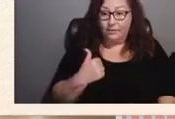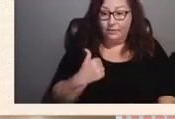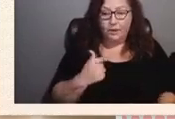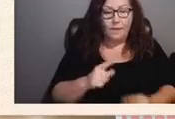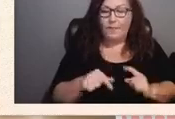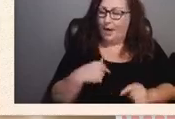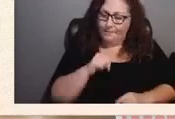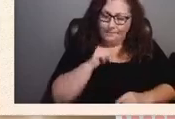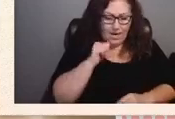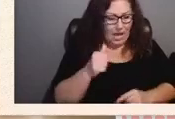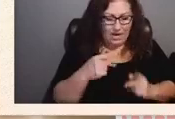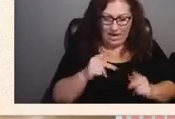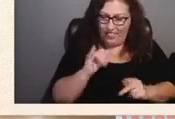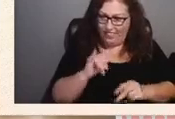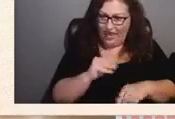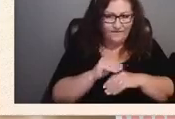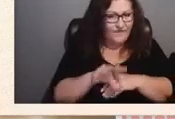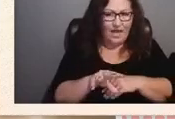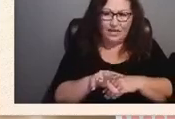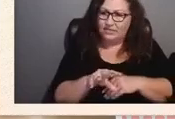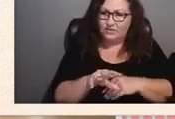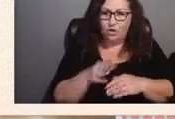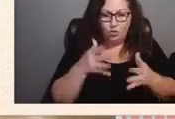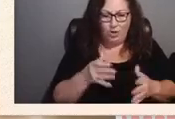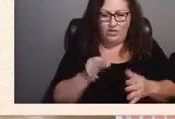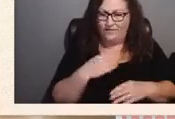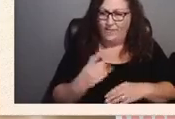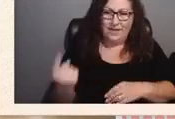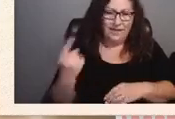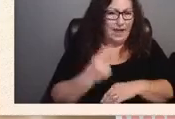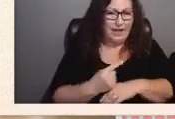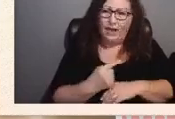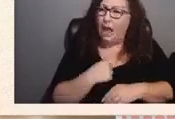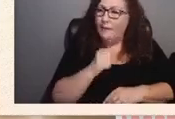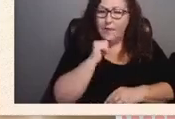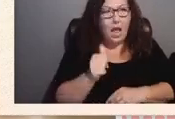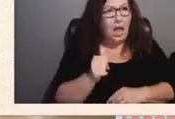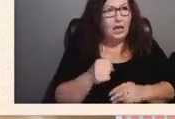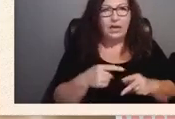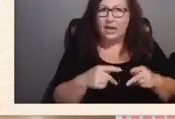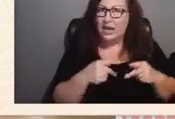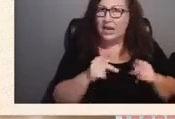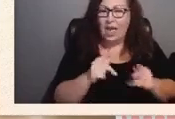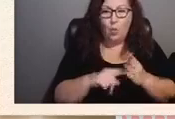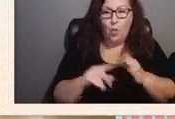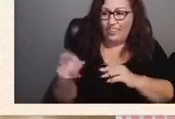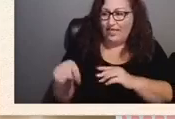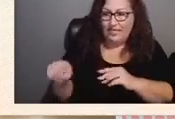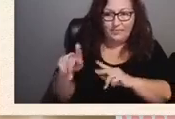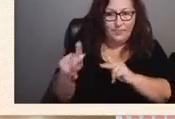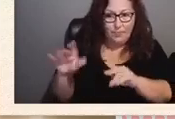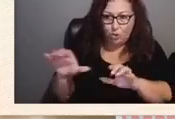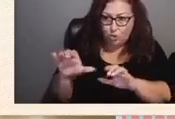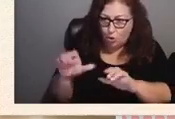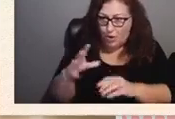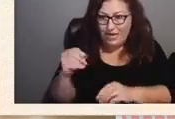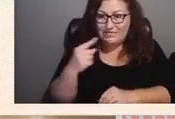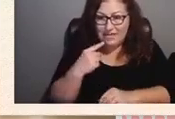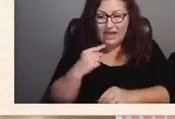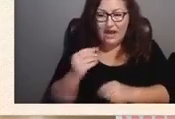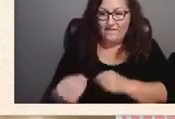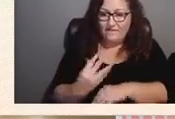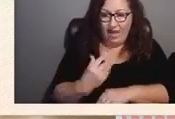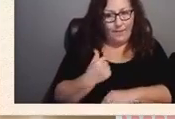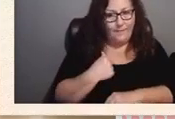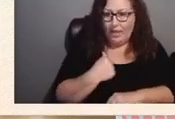that affect the rest of my day. I'm not going to let what these people are doing and saying affect me and